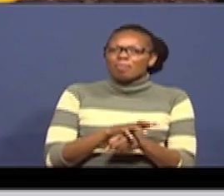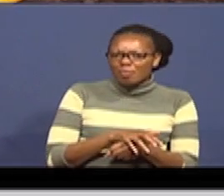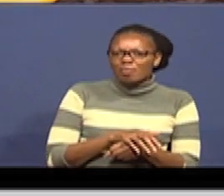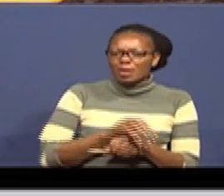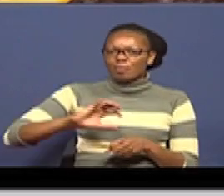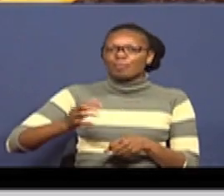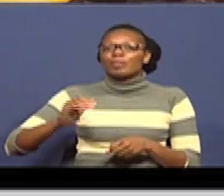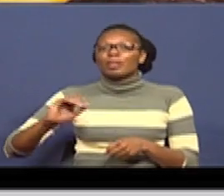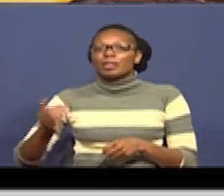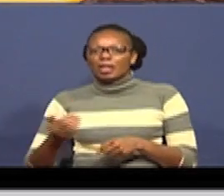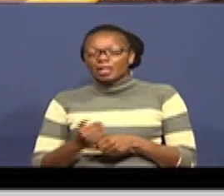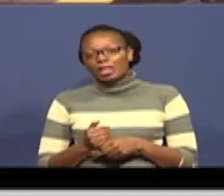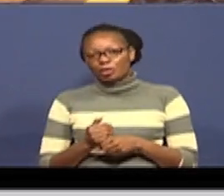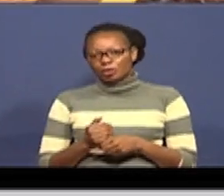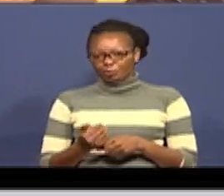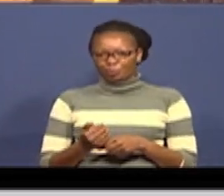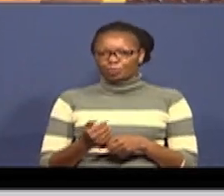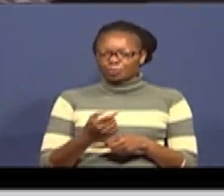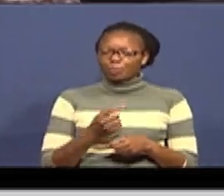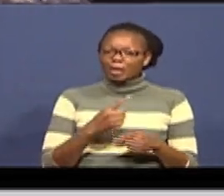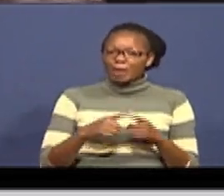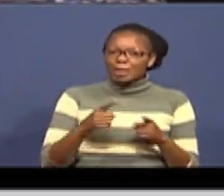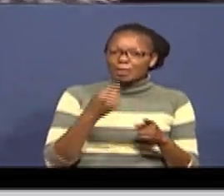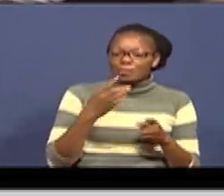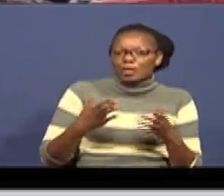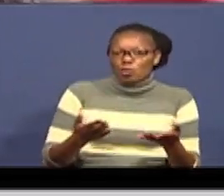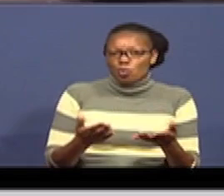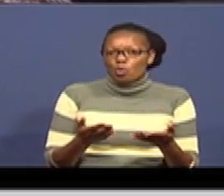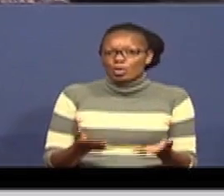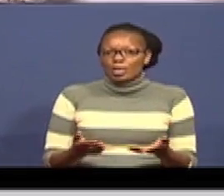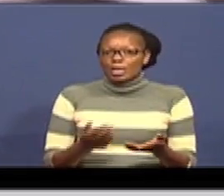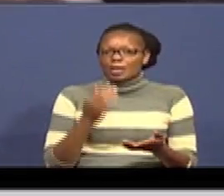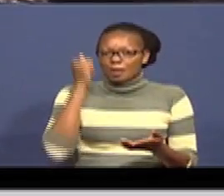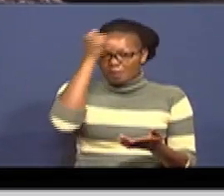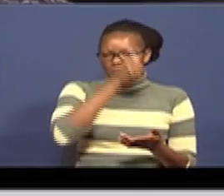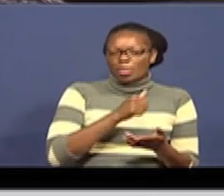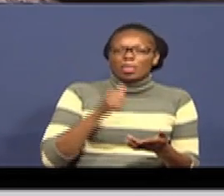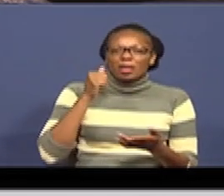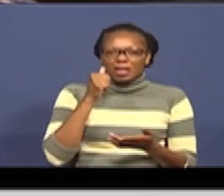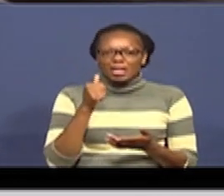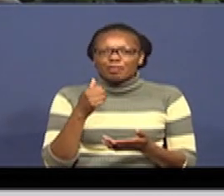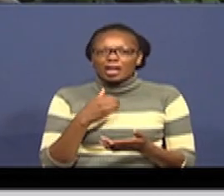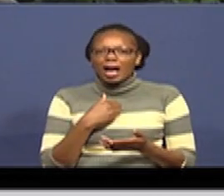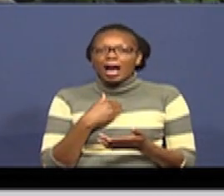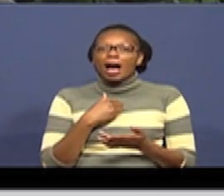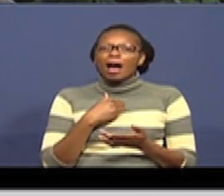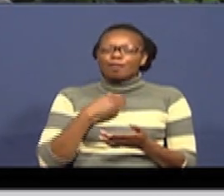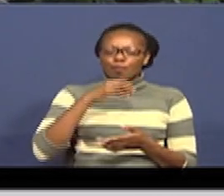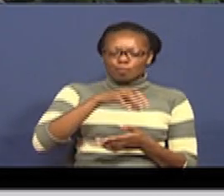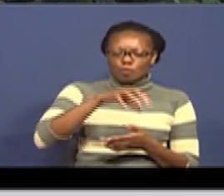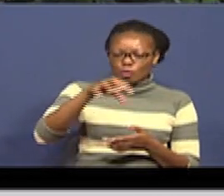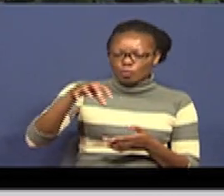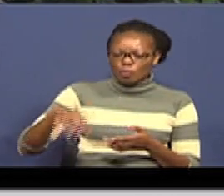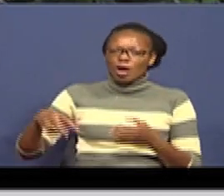kama kuna uwezekano wa wao kufungua vituo vingi kama hiki katika kila jimbo. In African continent, we